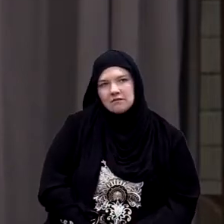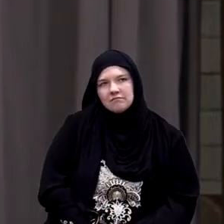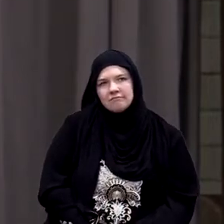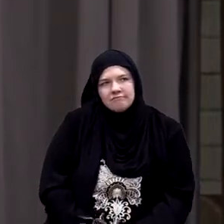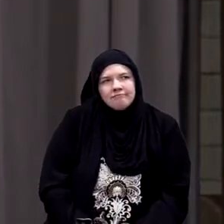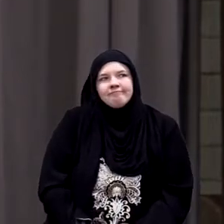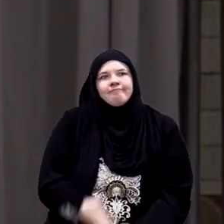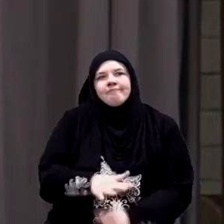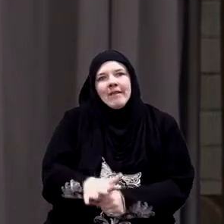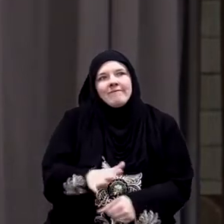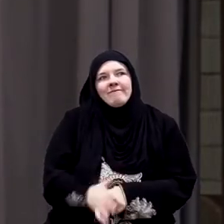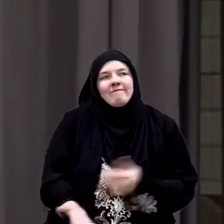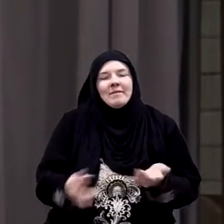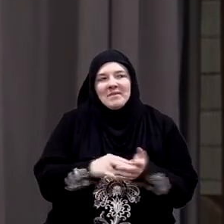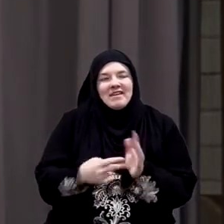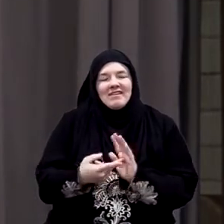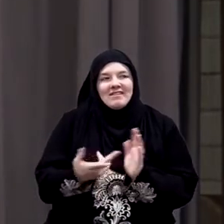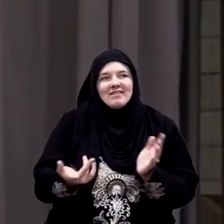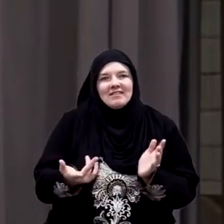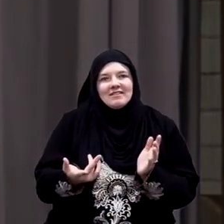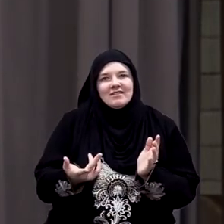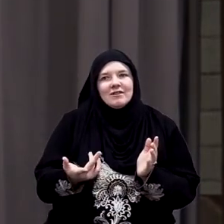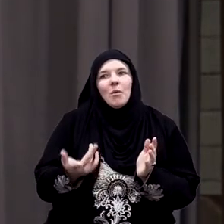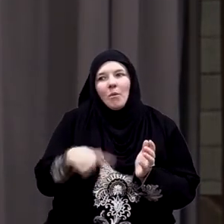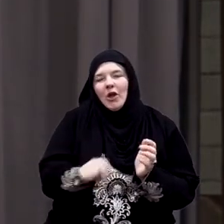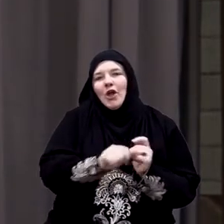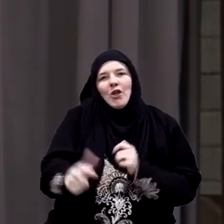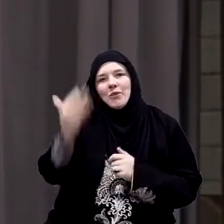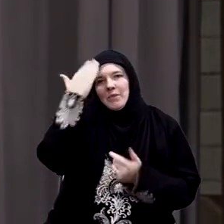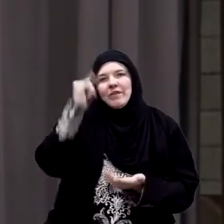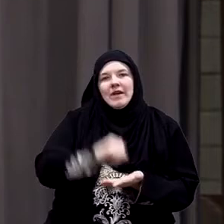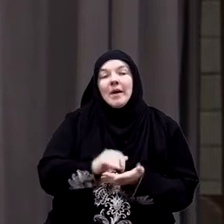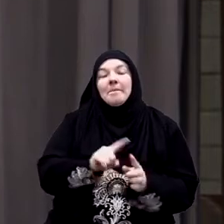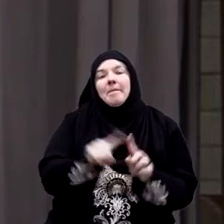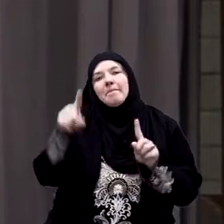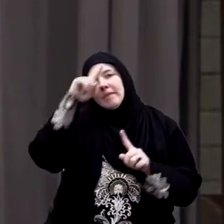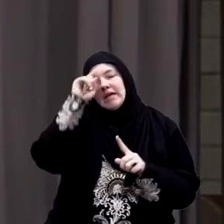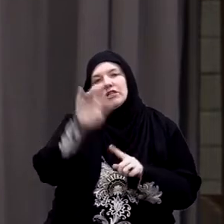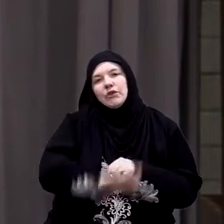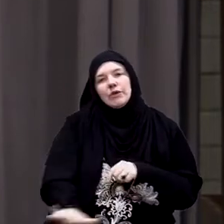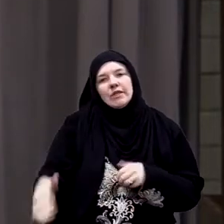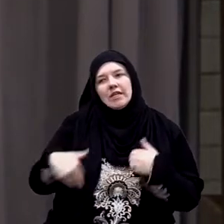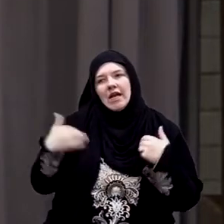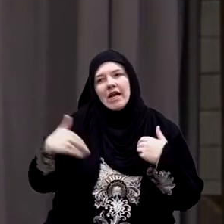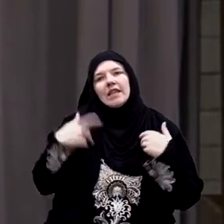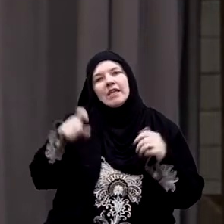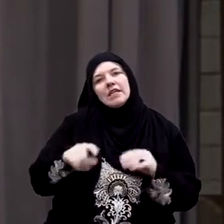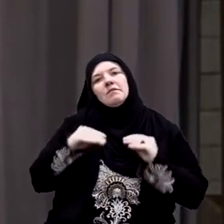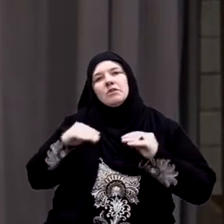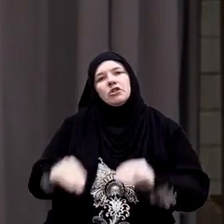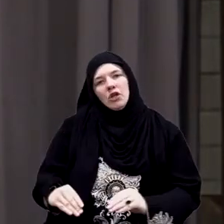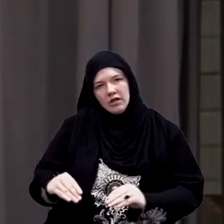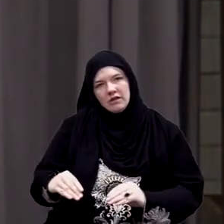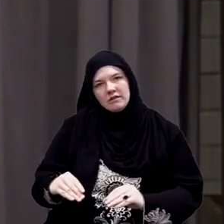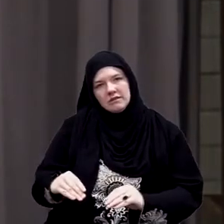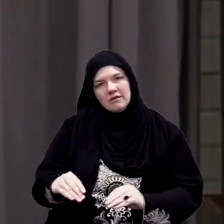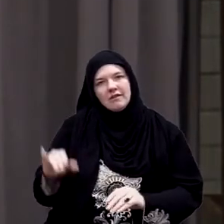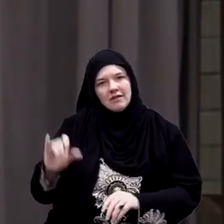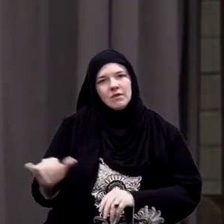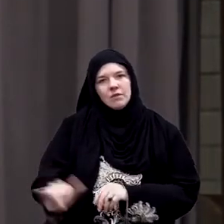given. It shouldn't be a subject. But because they are young, they need to be taught even